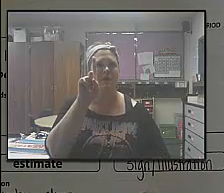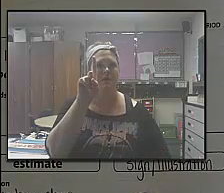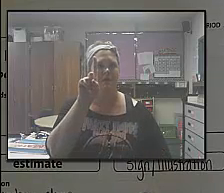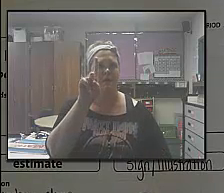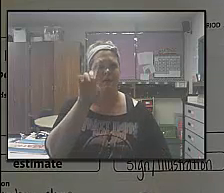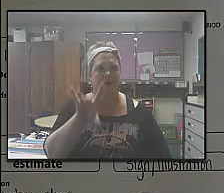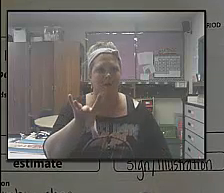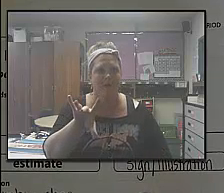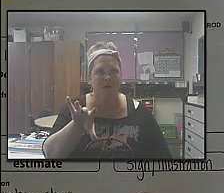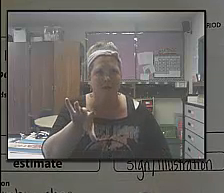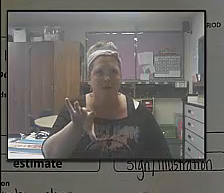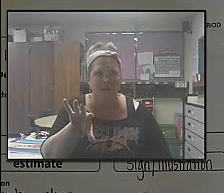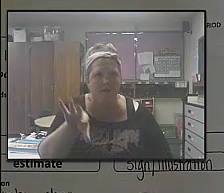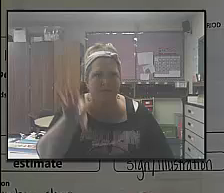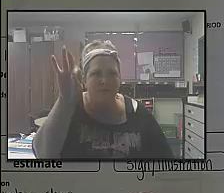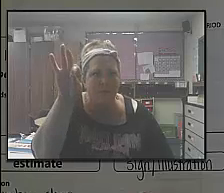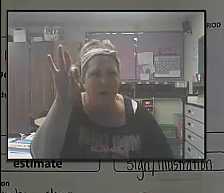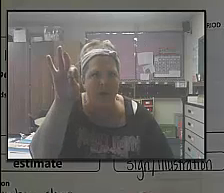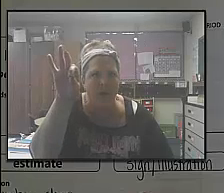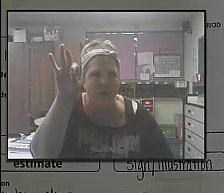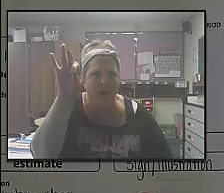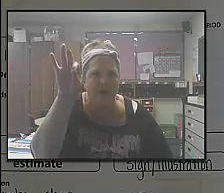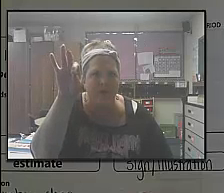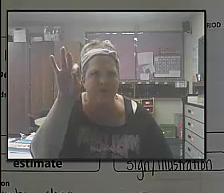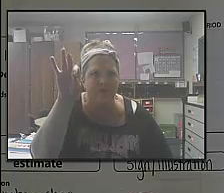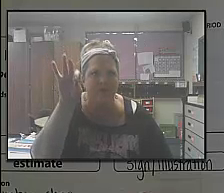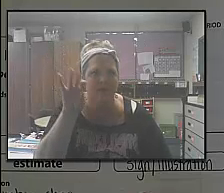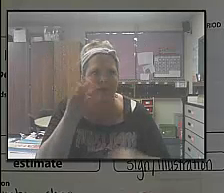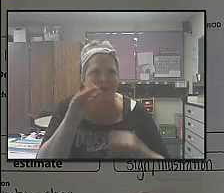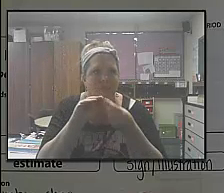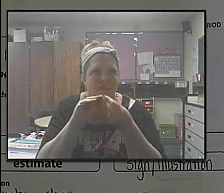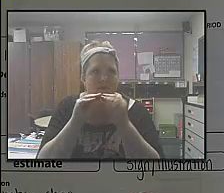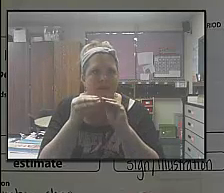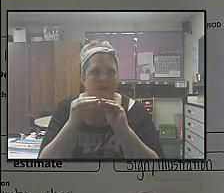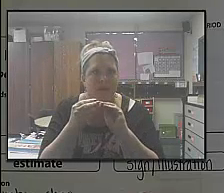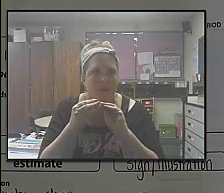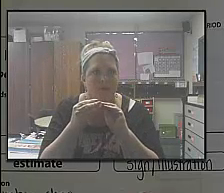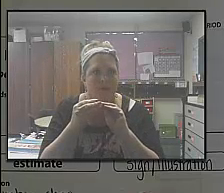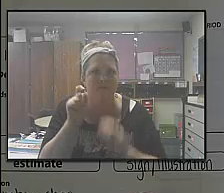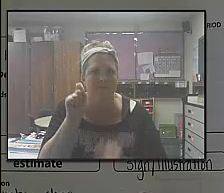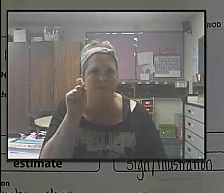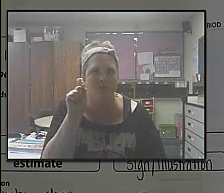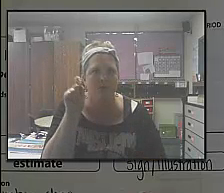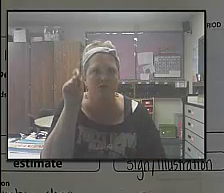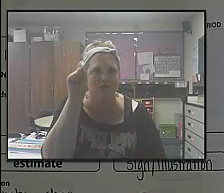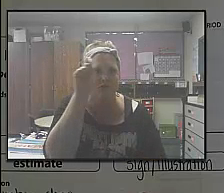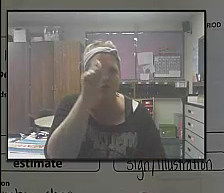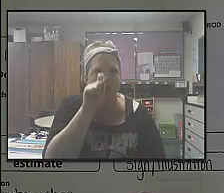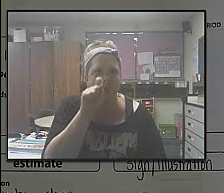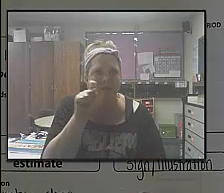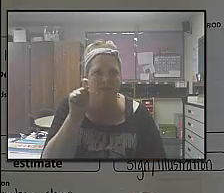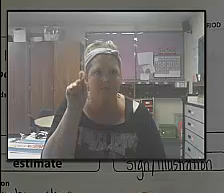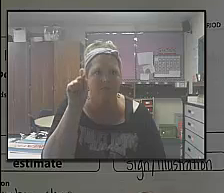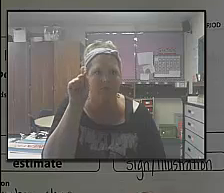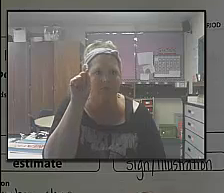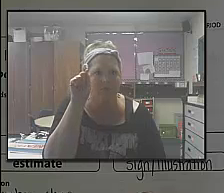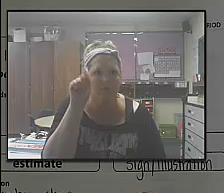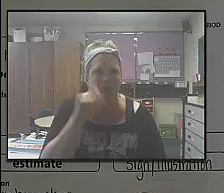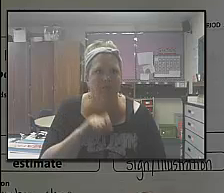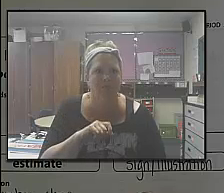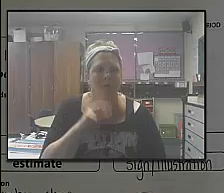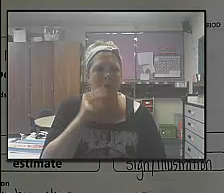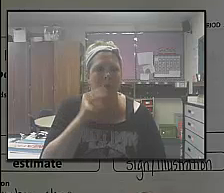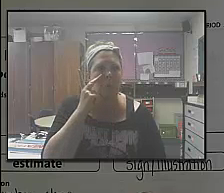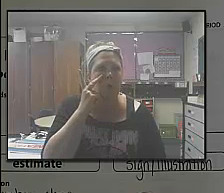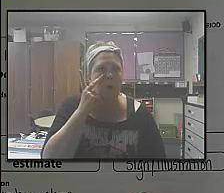you go online to your math book, click the speaker, it will read it to you. Quit making me read to you. Quit making Mrs. Rachel read to